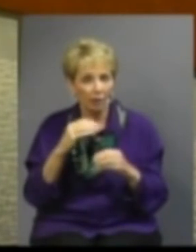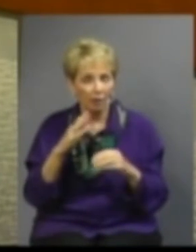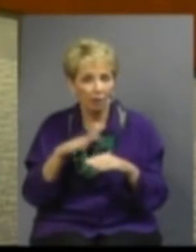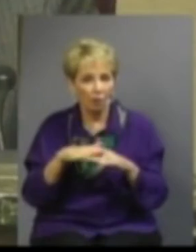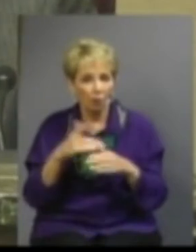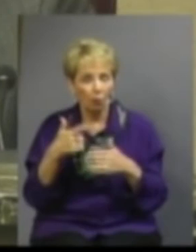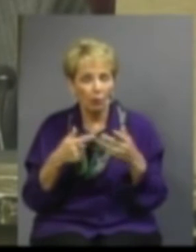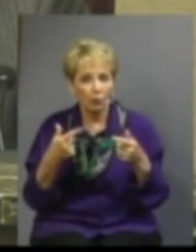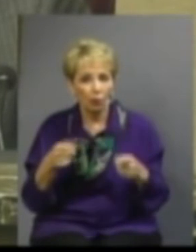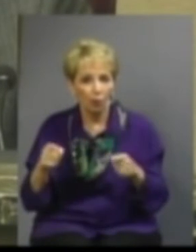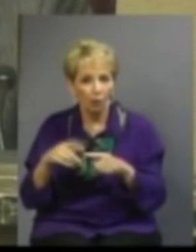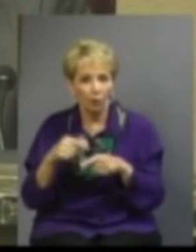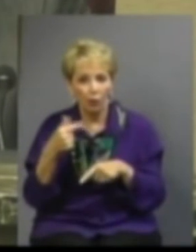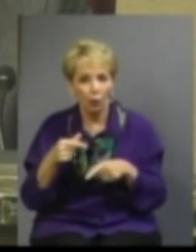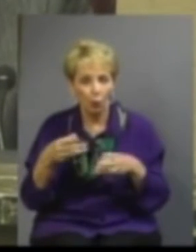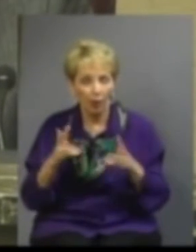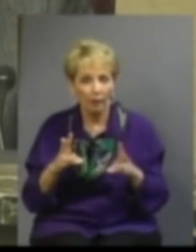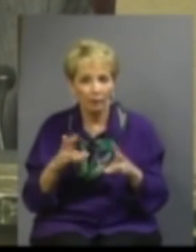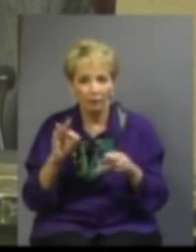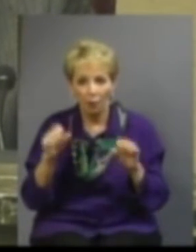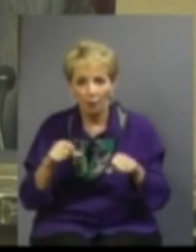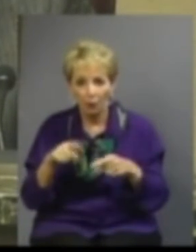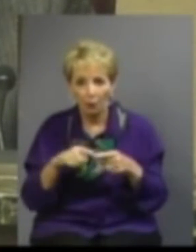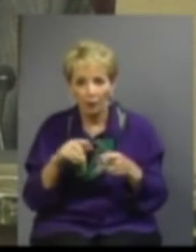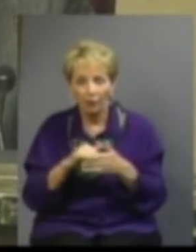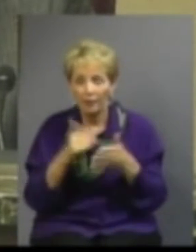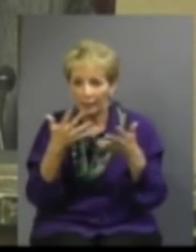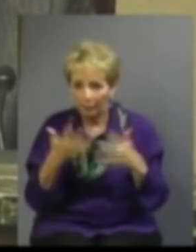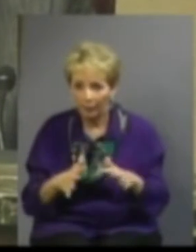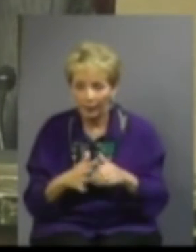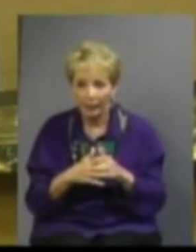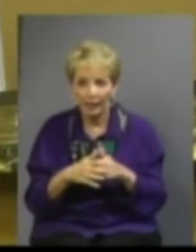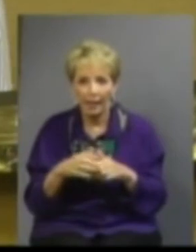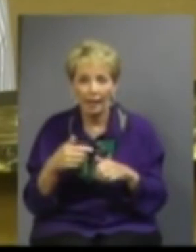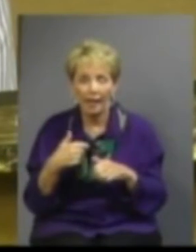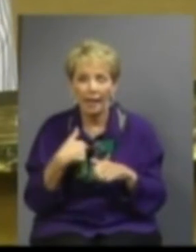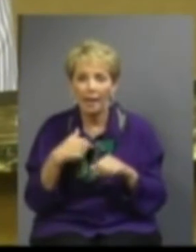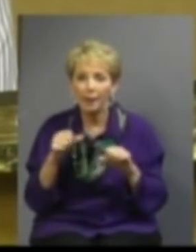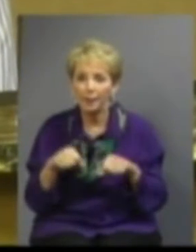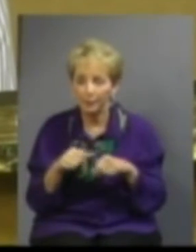and when it would be, if at all possible, when it would be completed. I can.